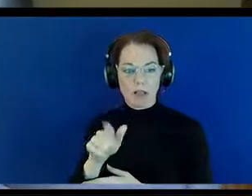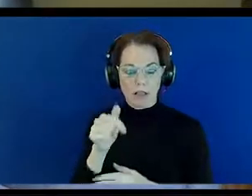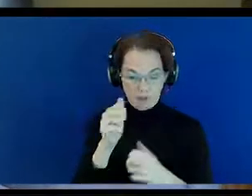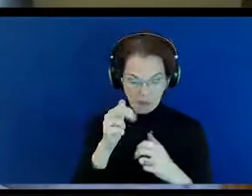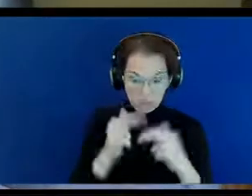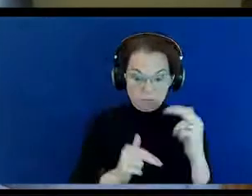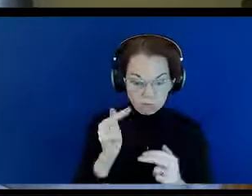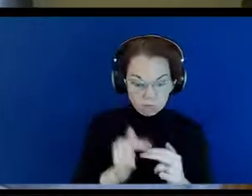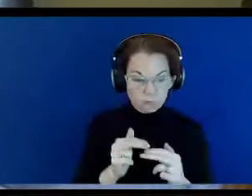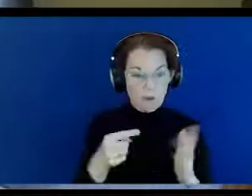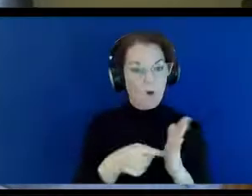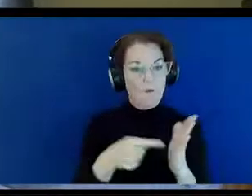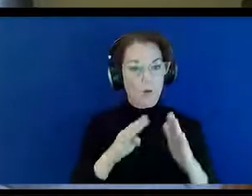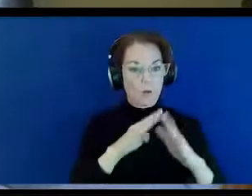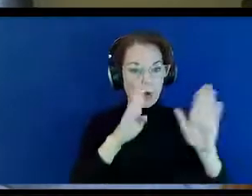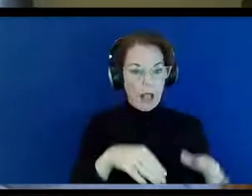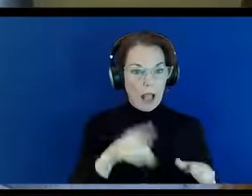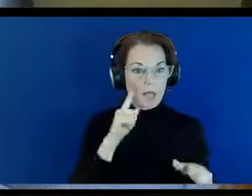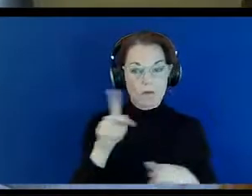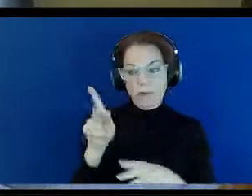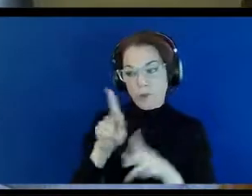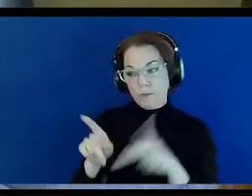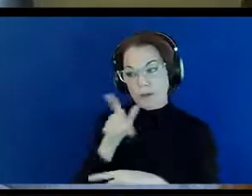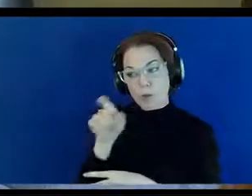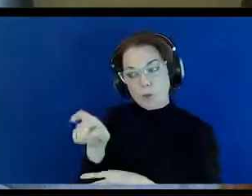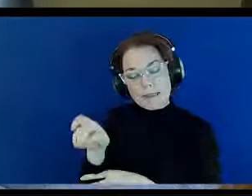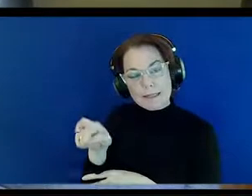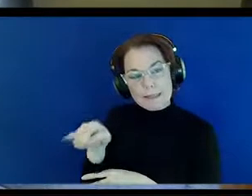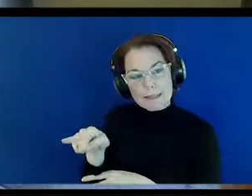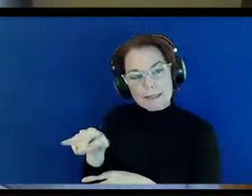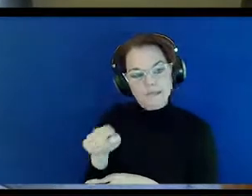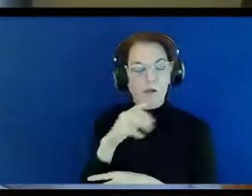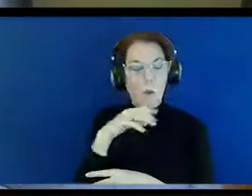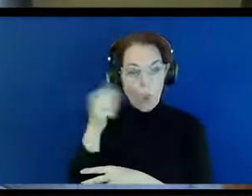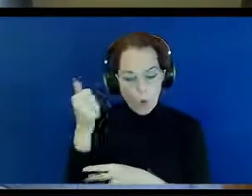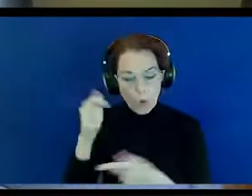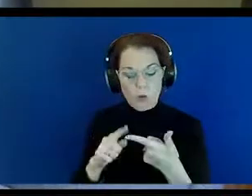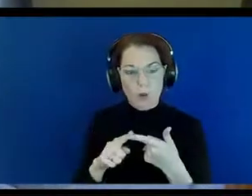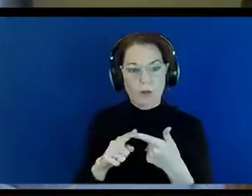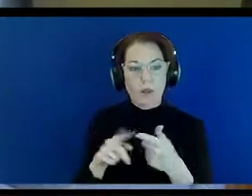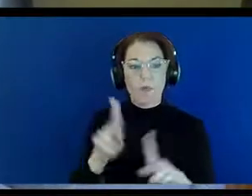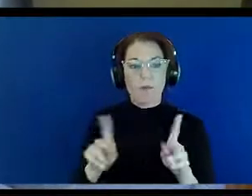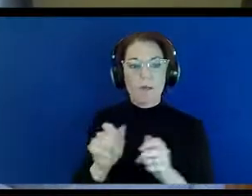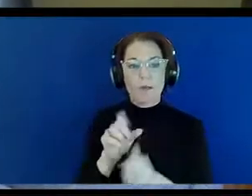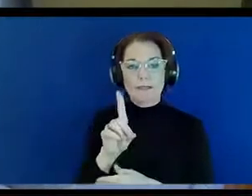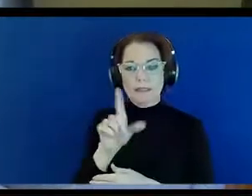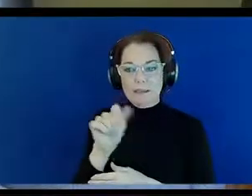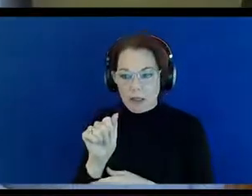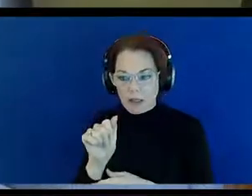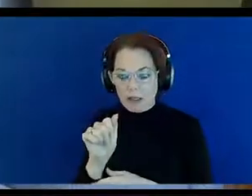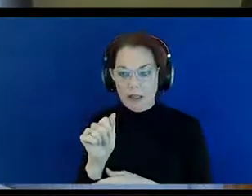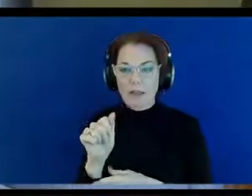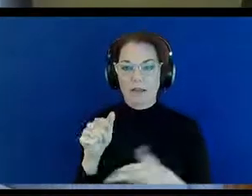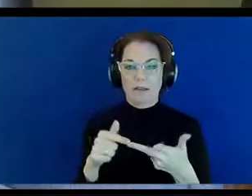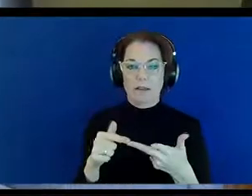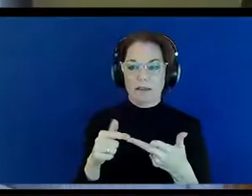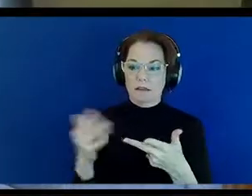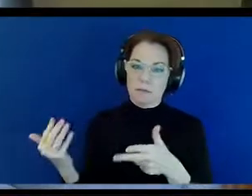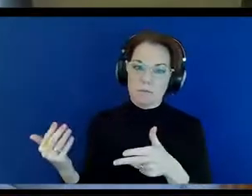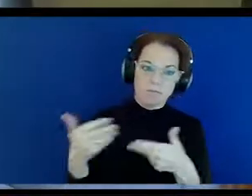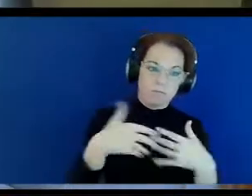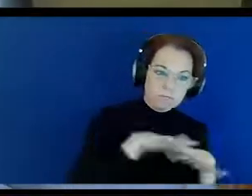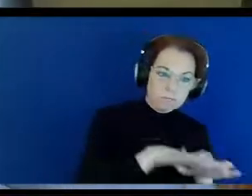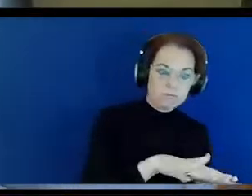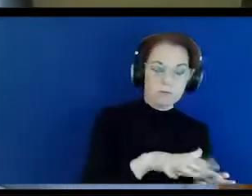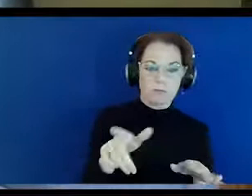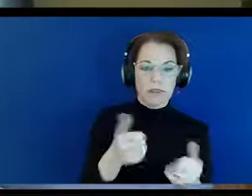They strive to integrate seniors and people with disabilities into communities with younger adults so they can also